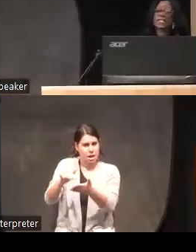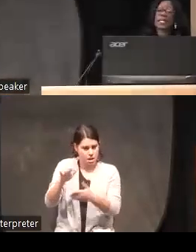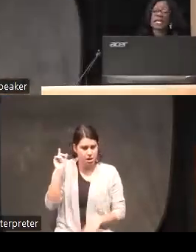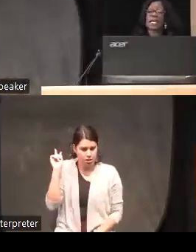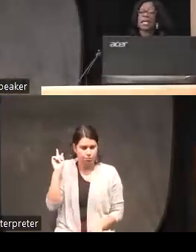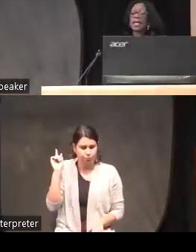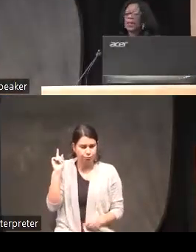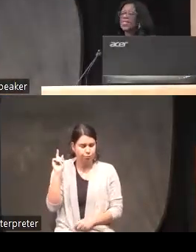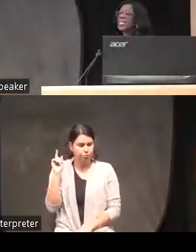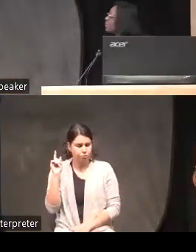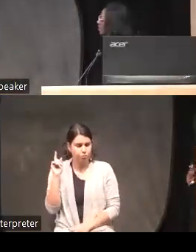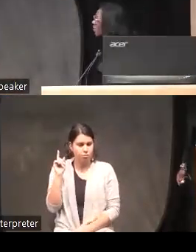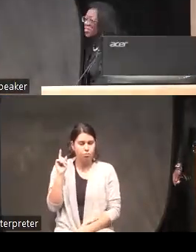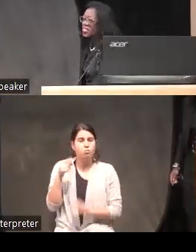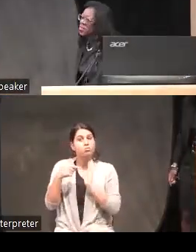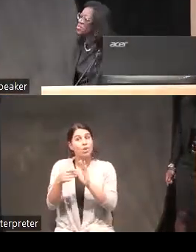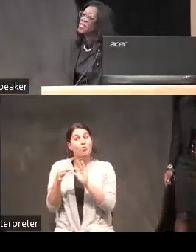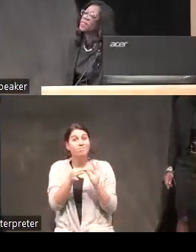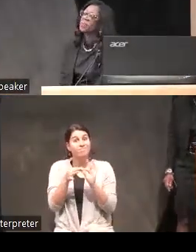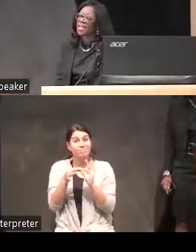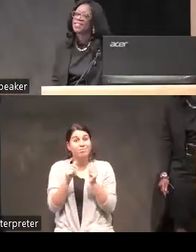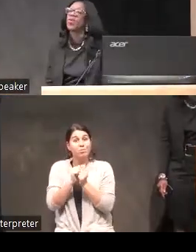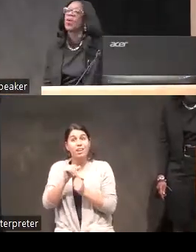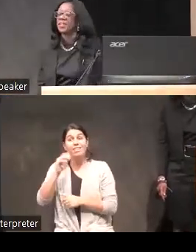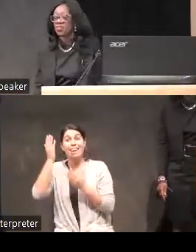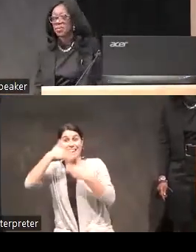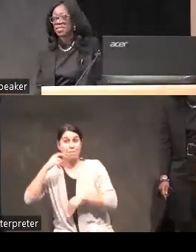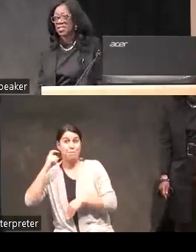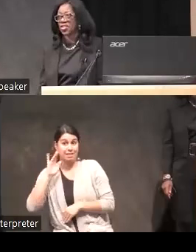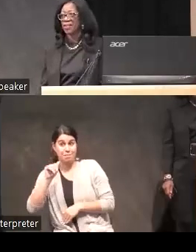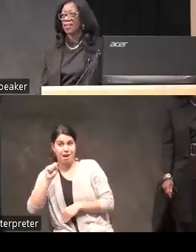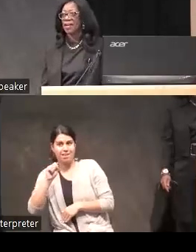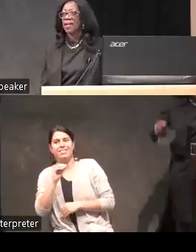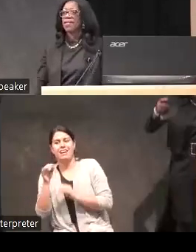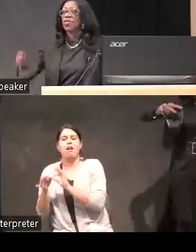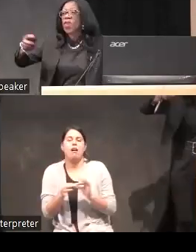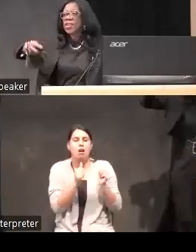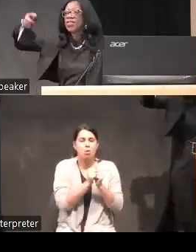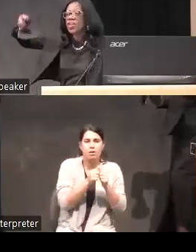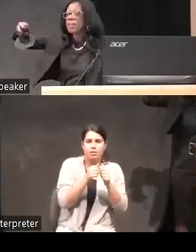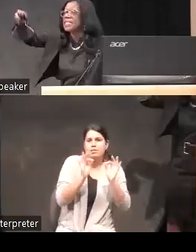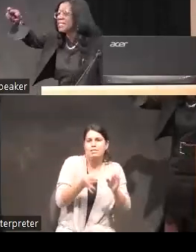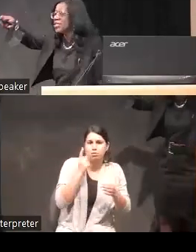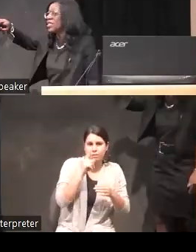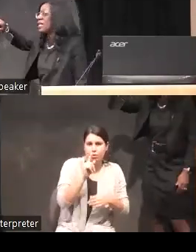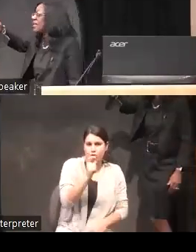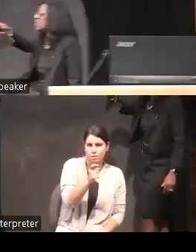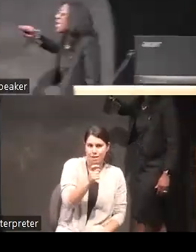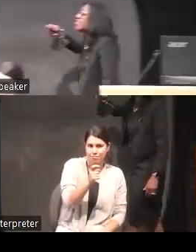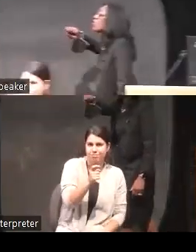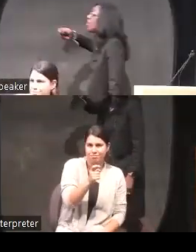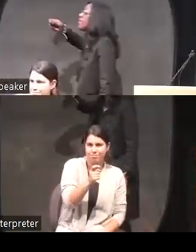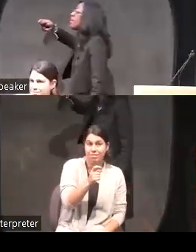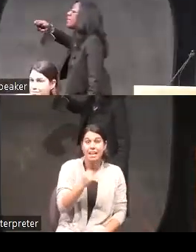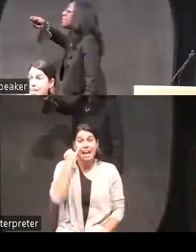Green's study? There was a correlation between implicit bias and the quality of the treatment decision. The greater the treatment decision,